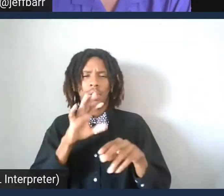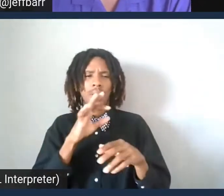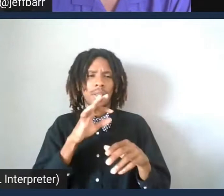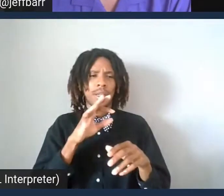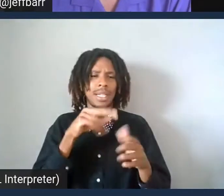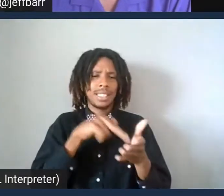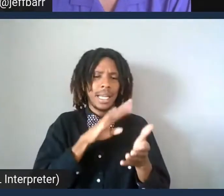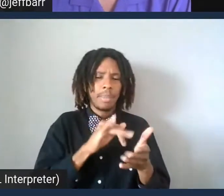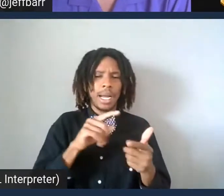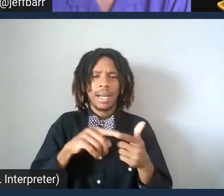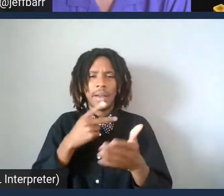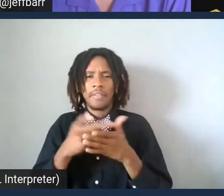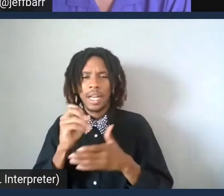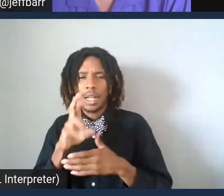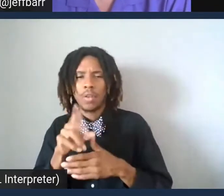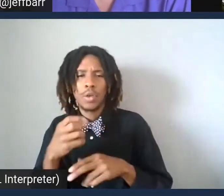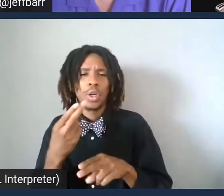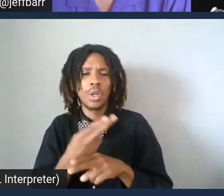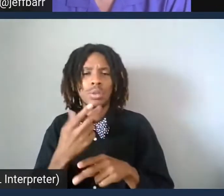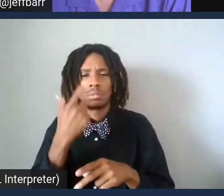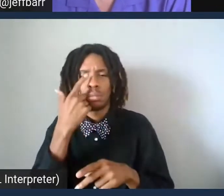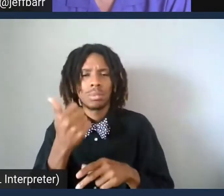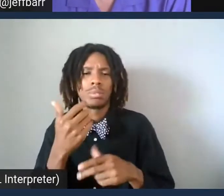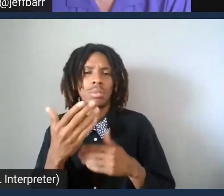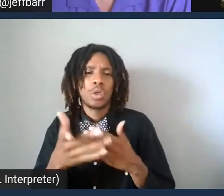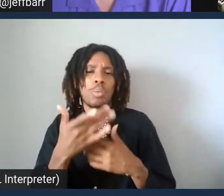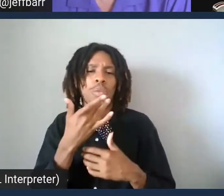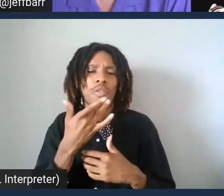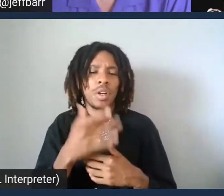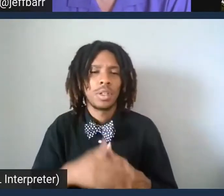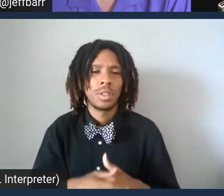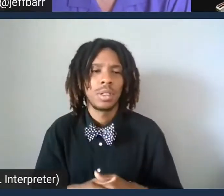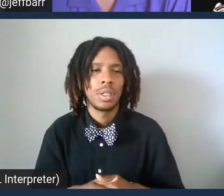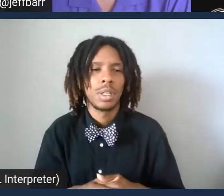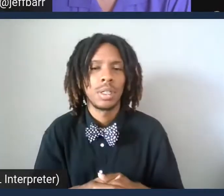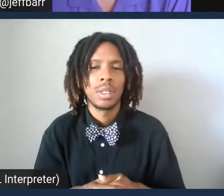So you can use it in whichever way you want.